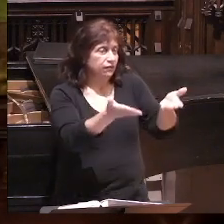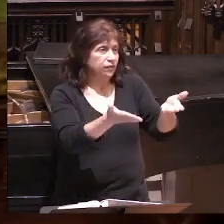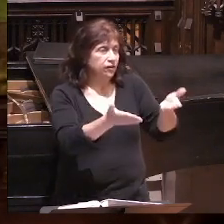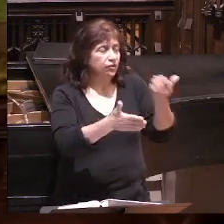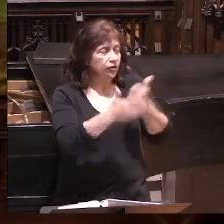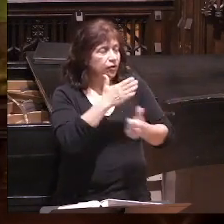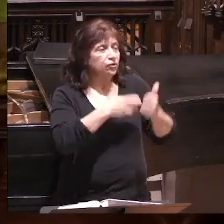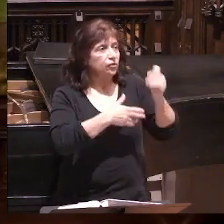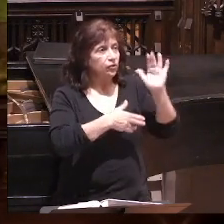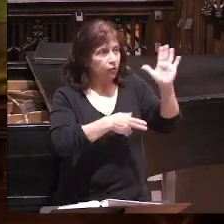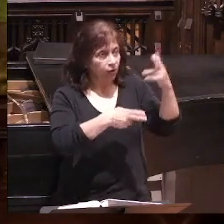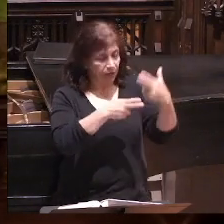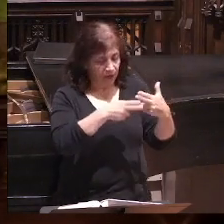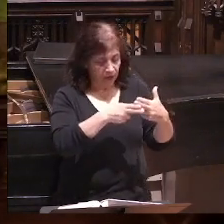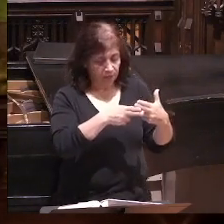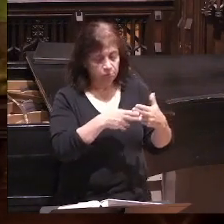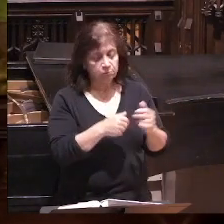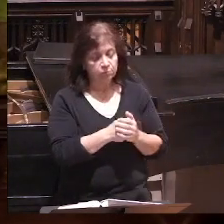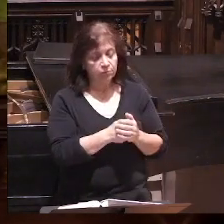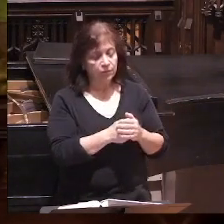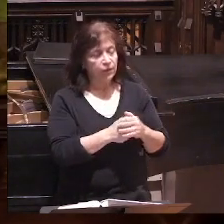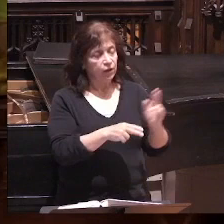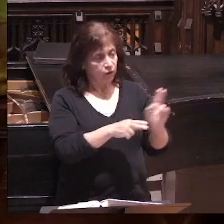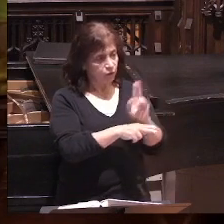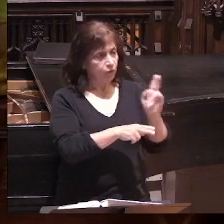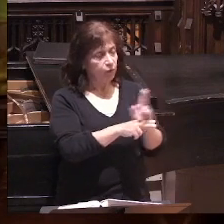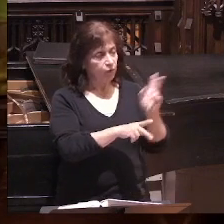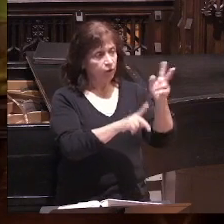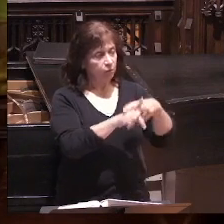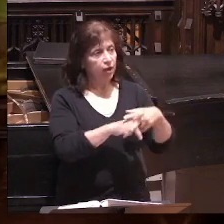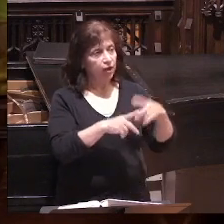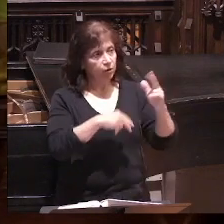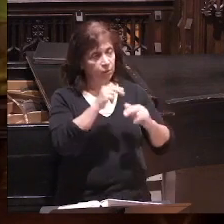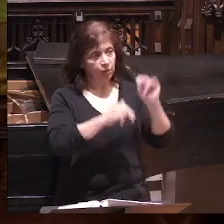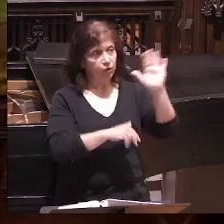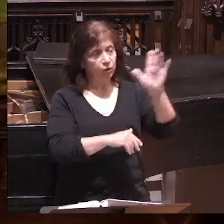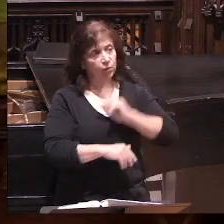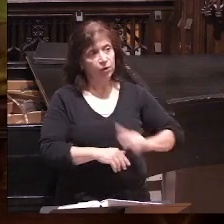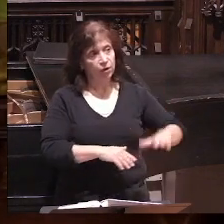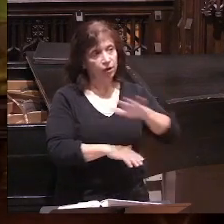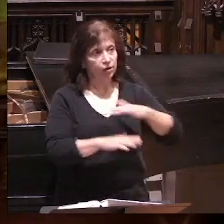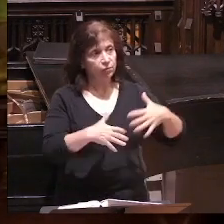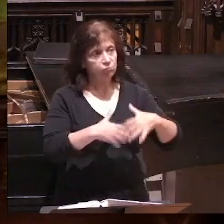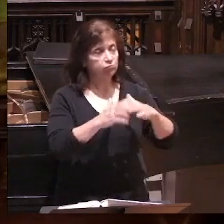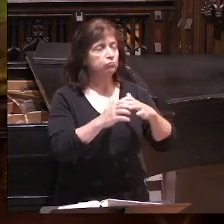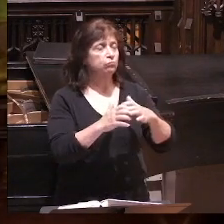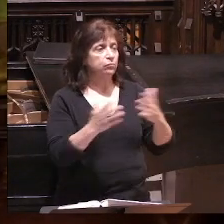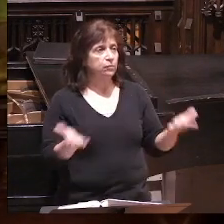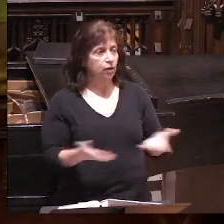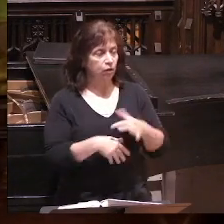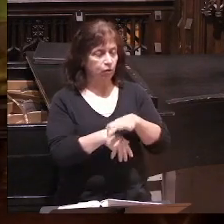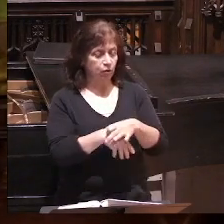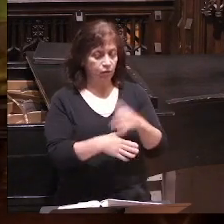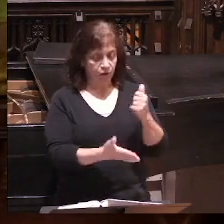your name and use it for the building of your kingdom here on earth. Amen.